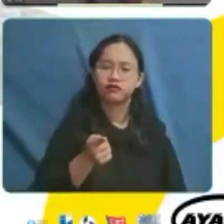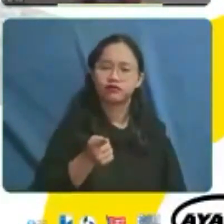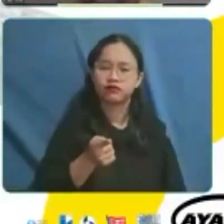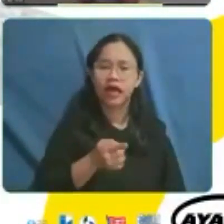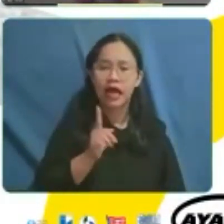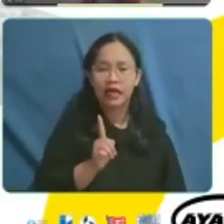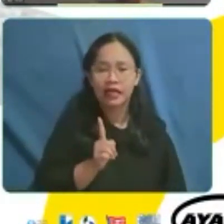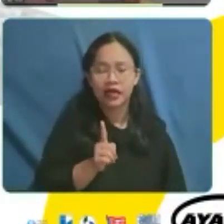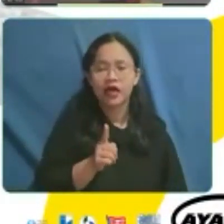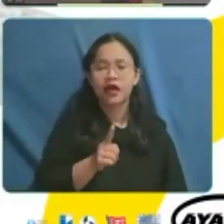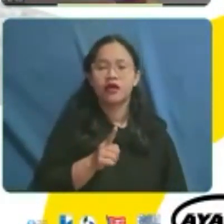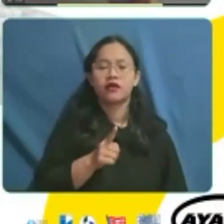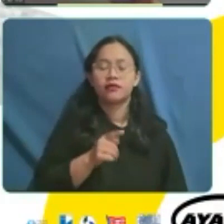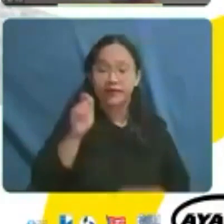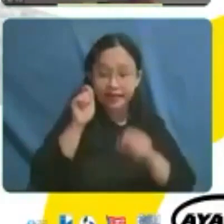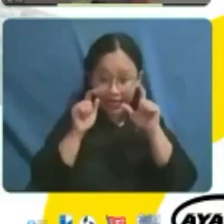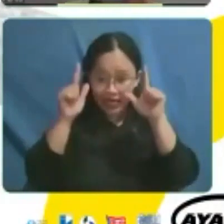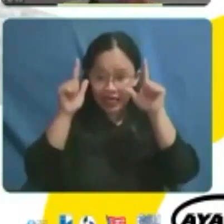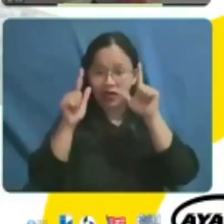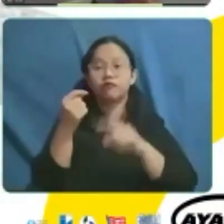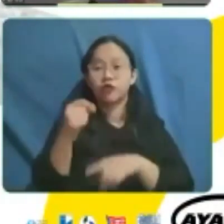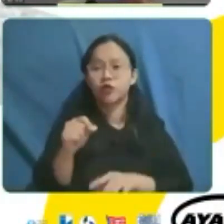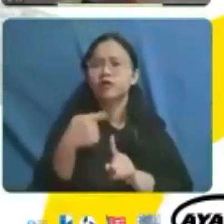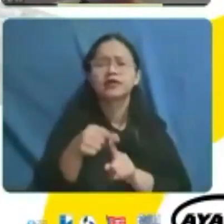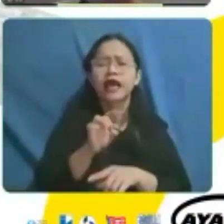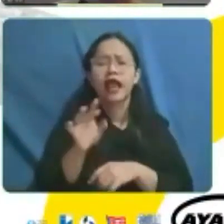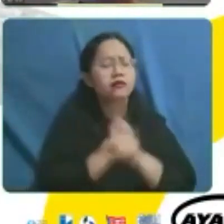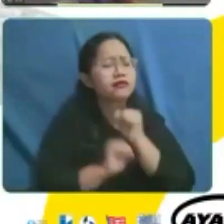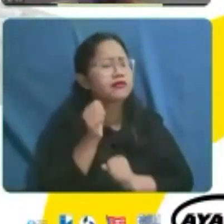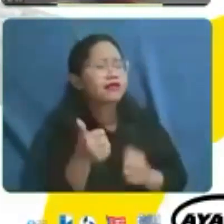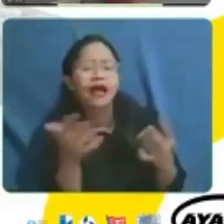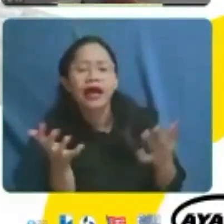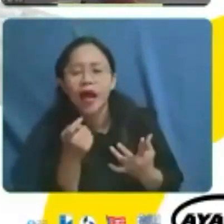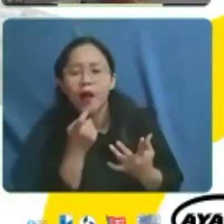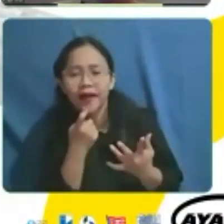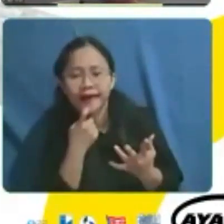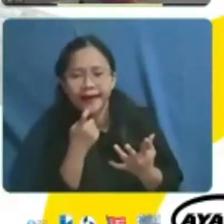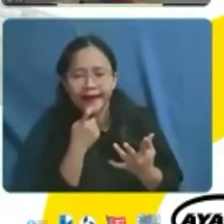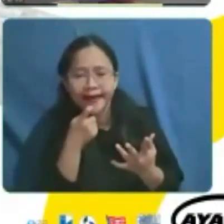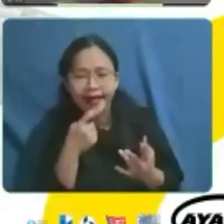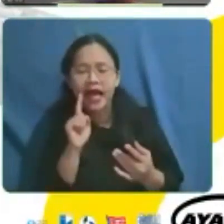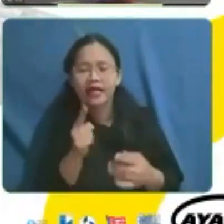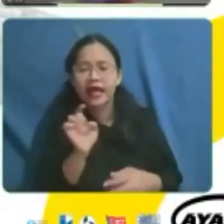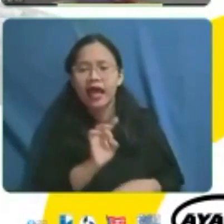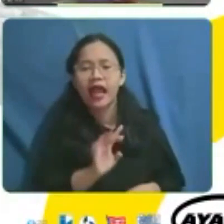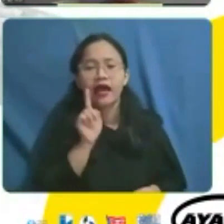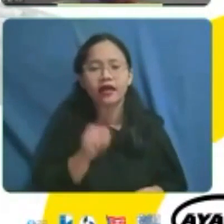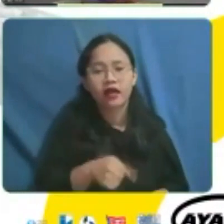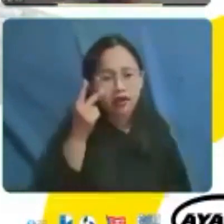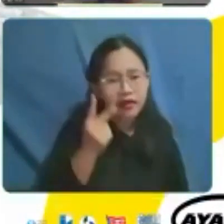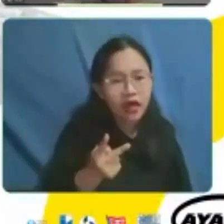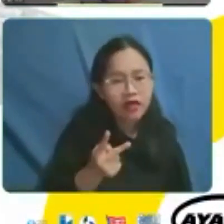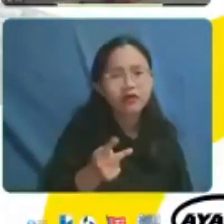Students, has been doing a lot of work around the time of World Environment Day when they were doing the mass emissions testing